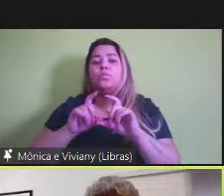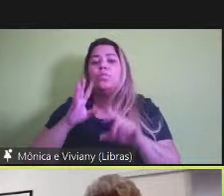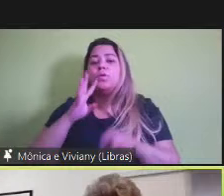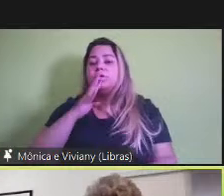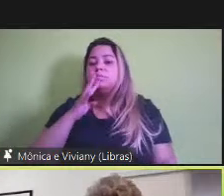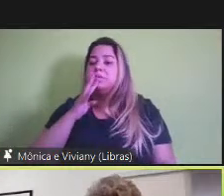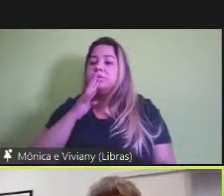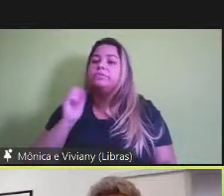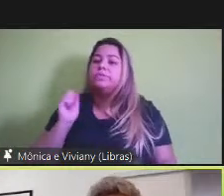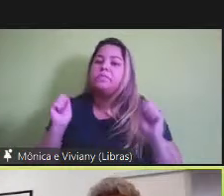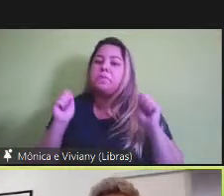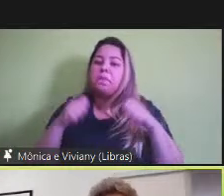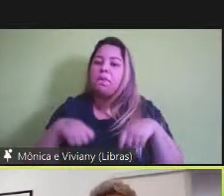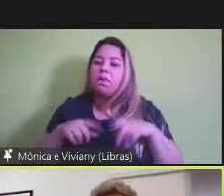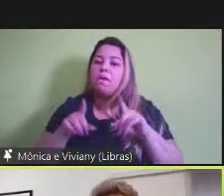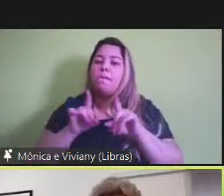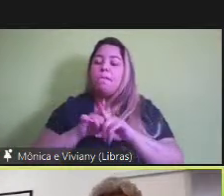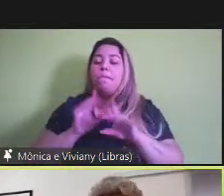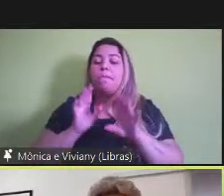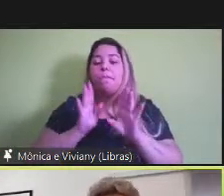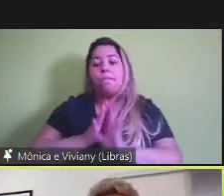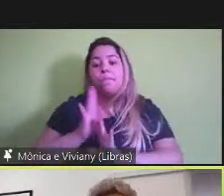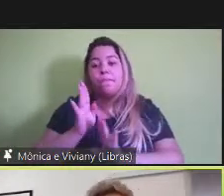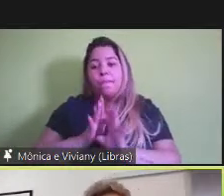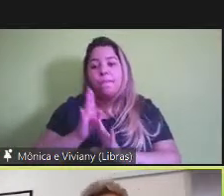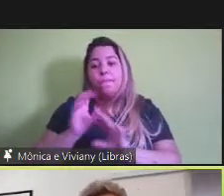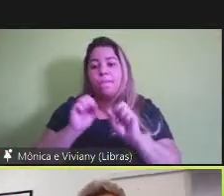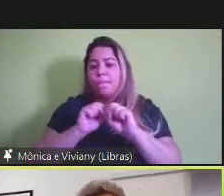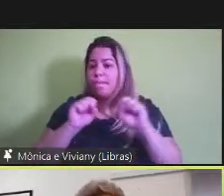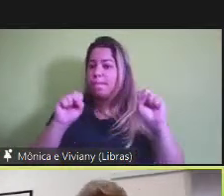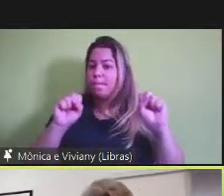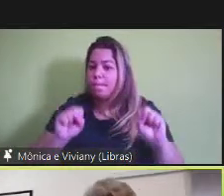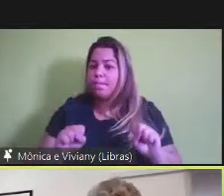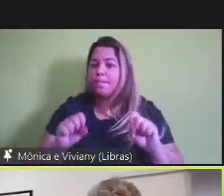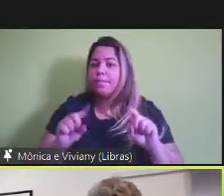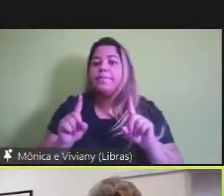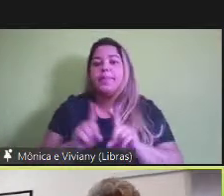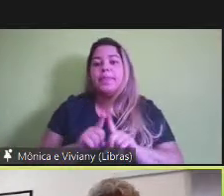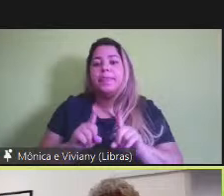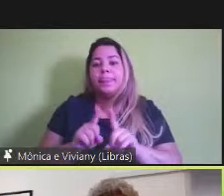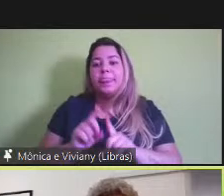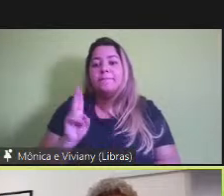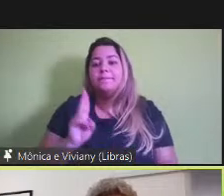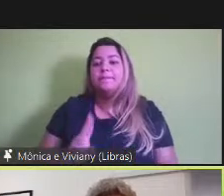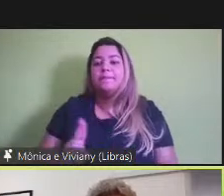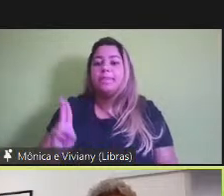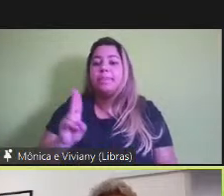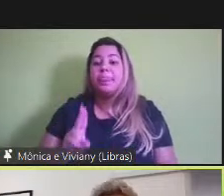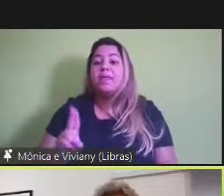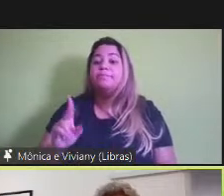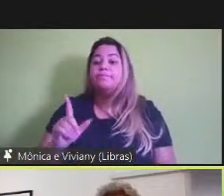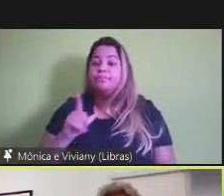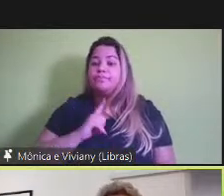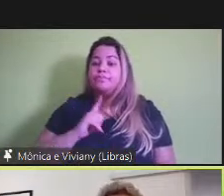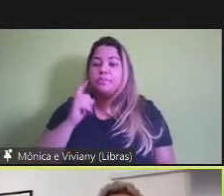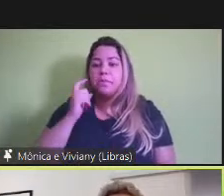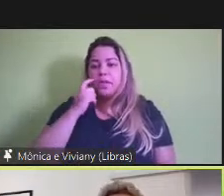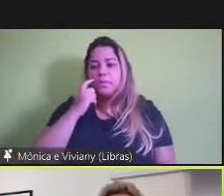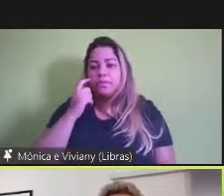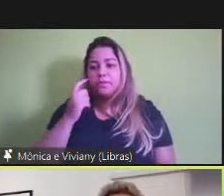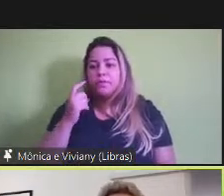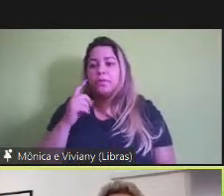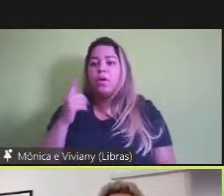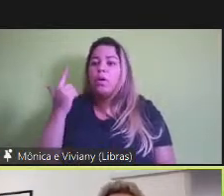in the reconnaissance of the necessities, the orientation of the system through the necessity of users and through the